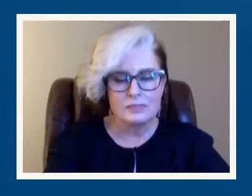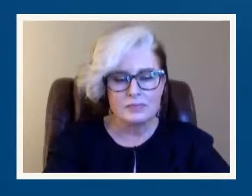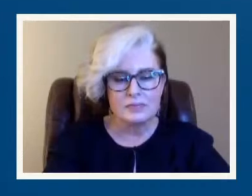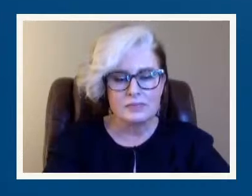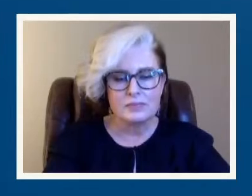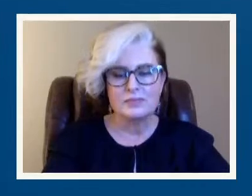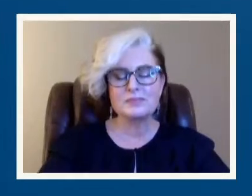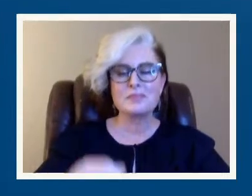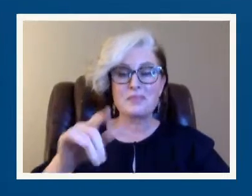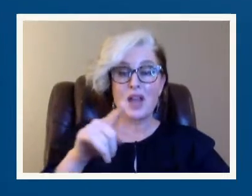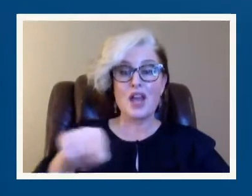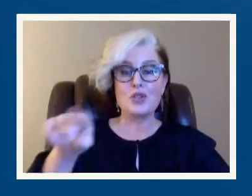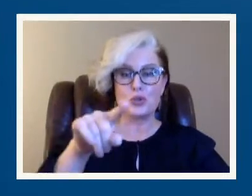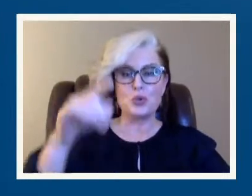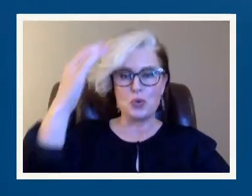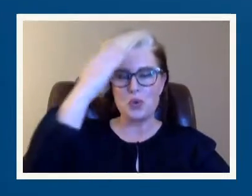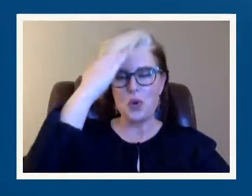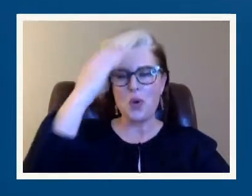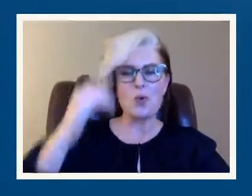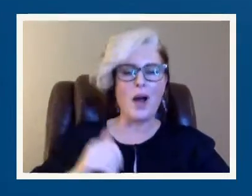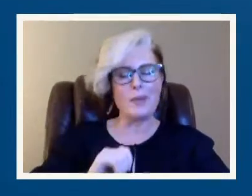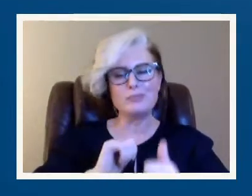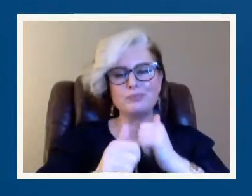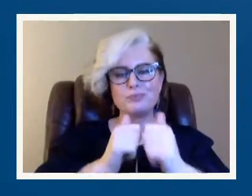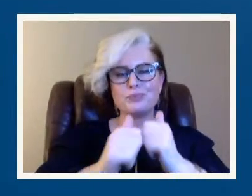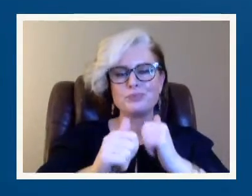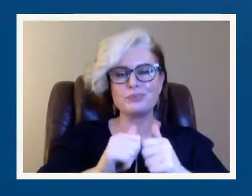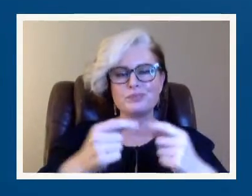as you know, I'm running against